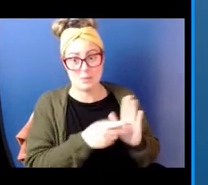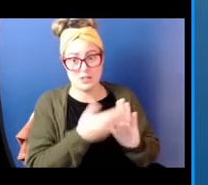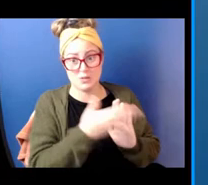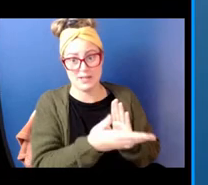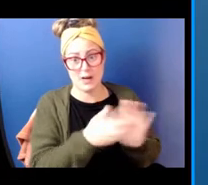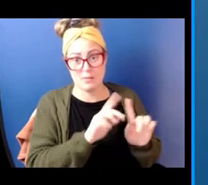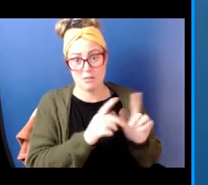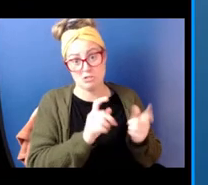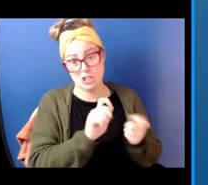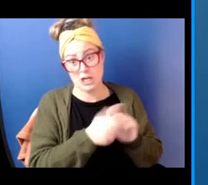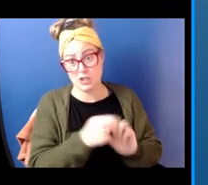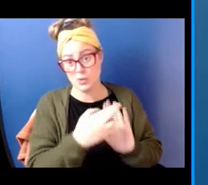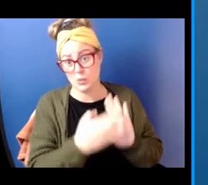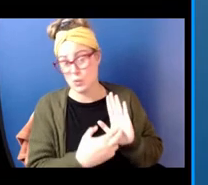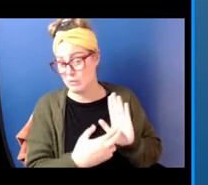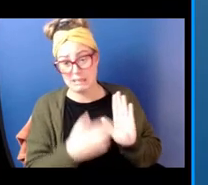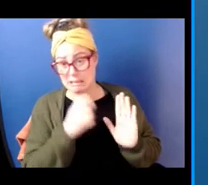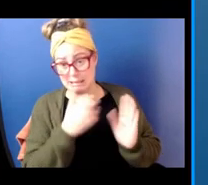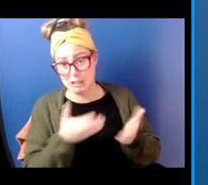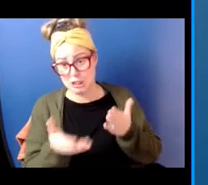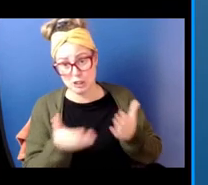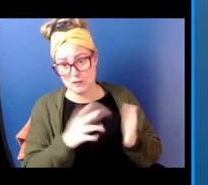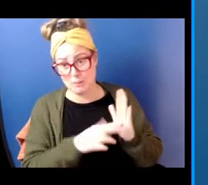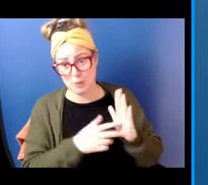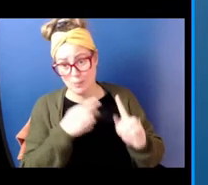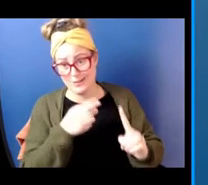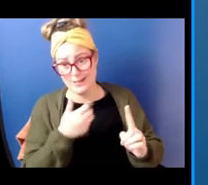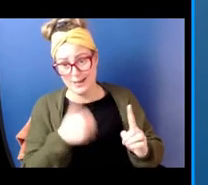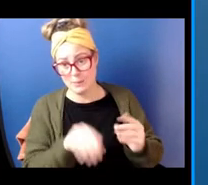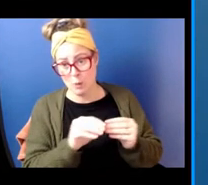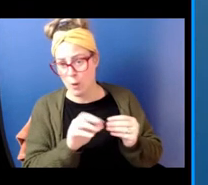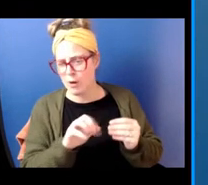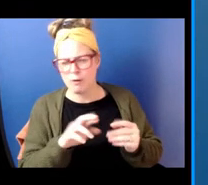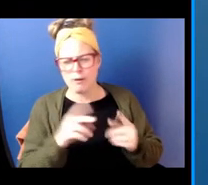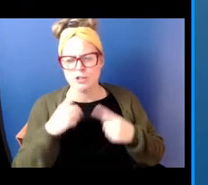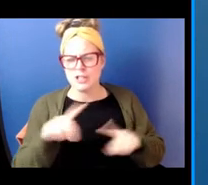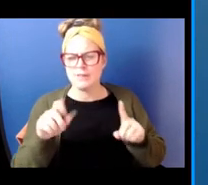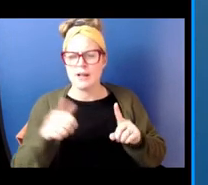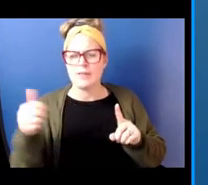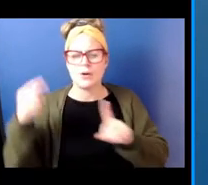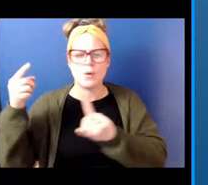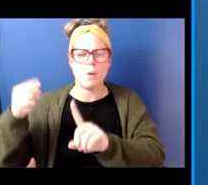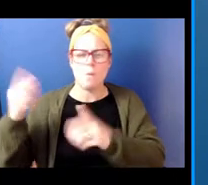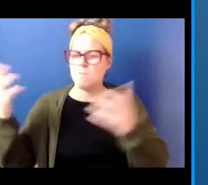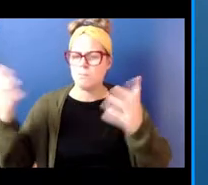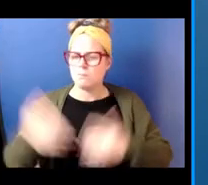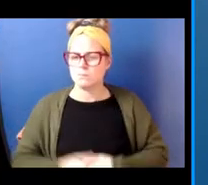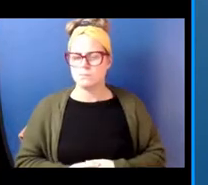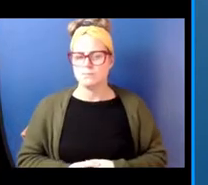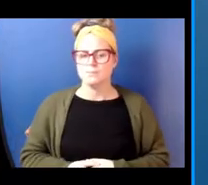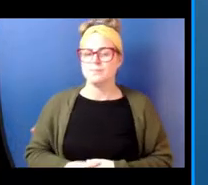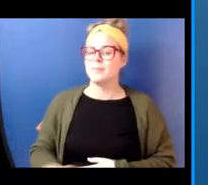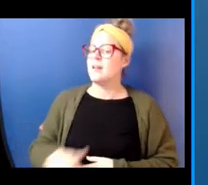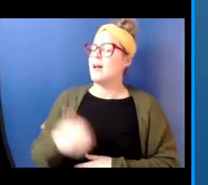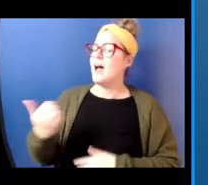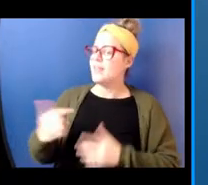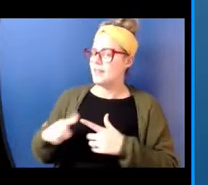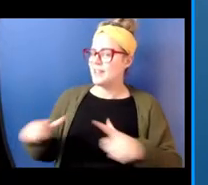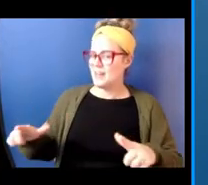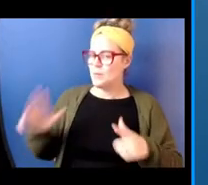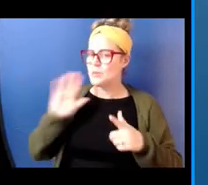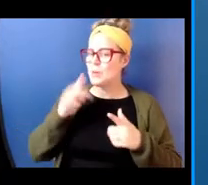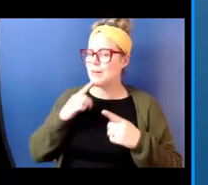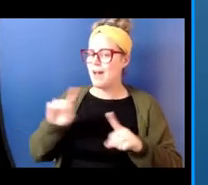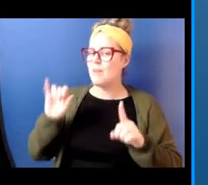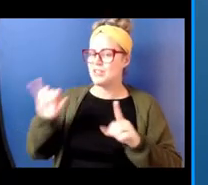serves a purpose or if we're trying to um achieve some other goal I'm not sure well there's other language that accomplishes this